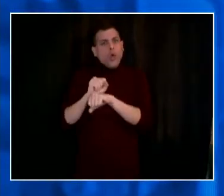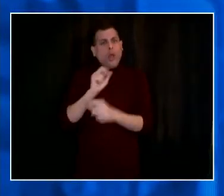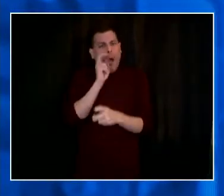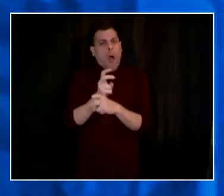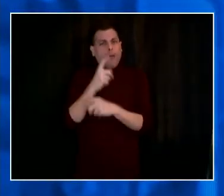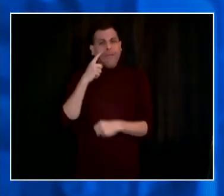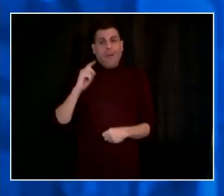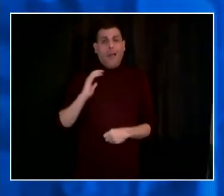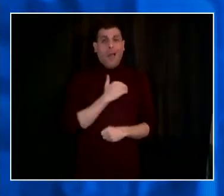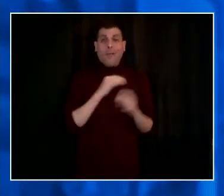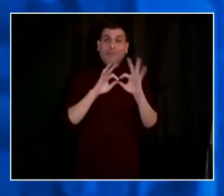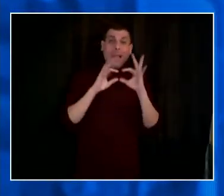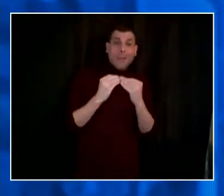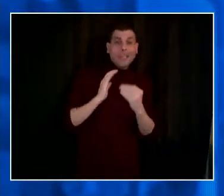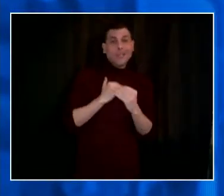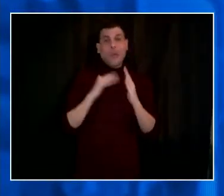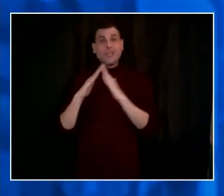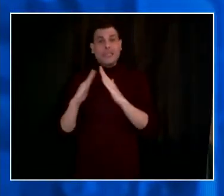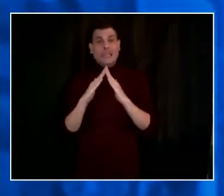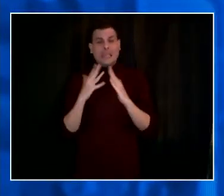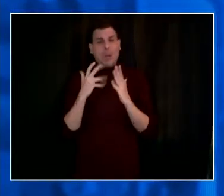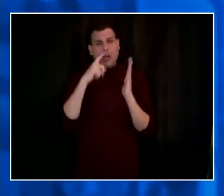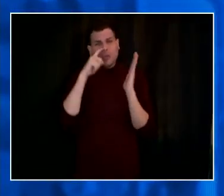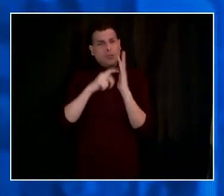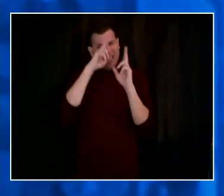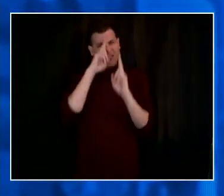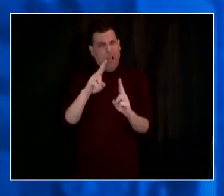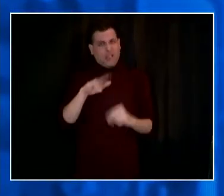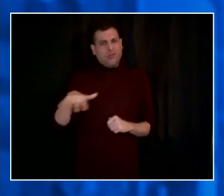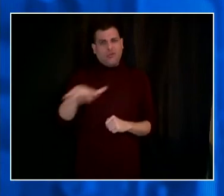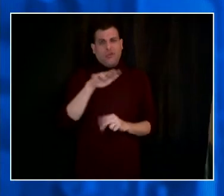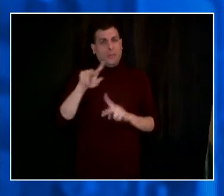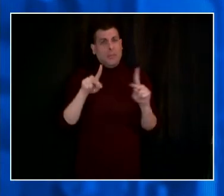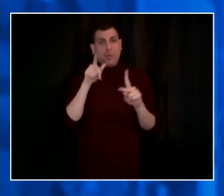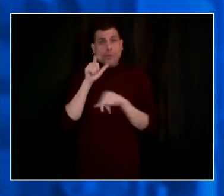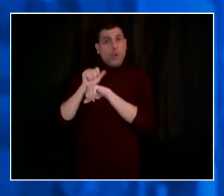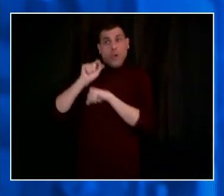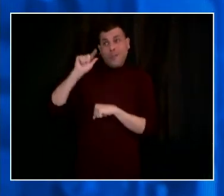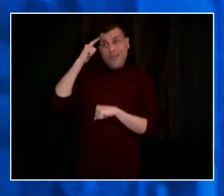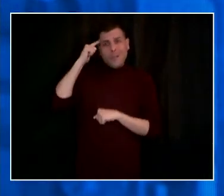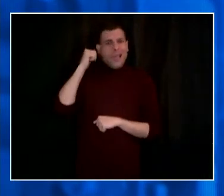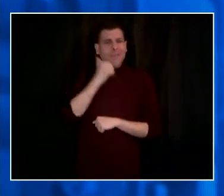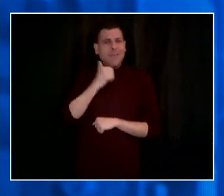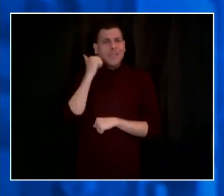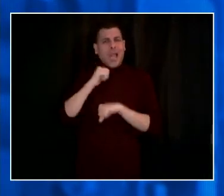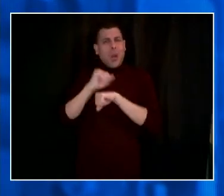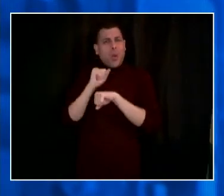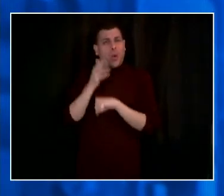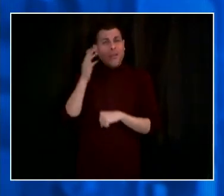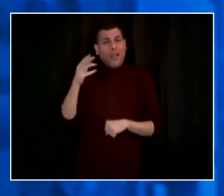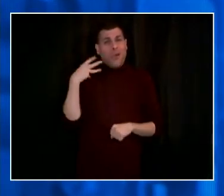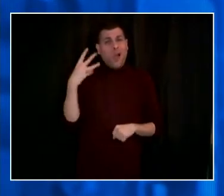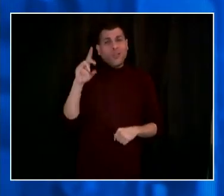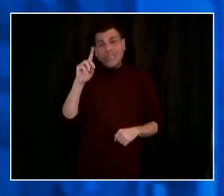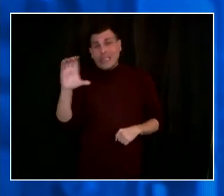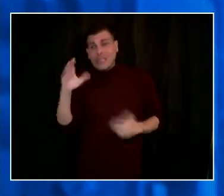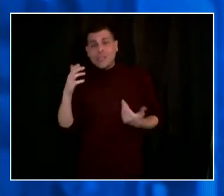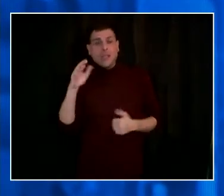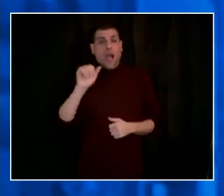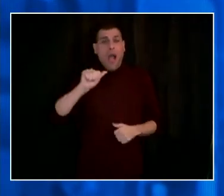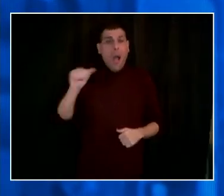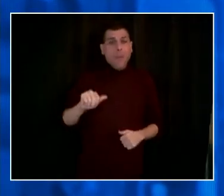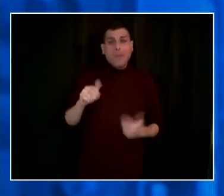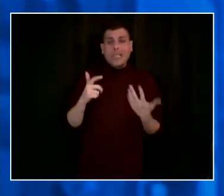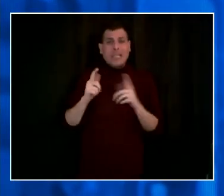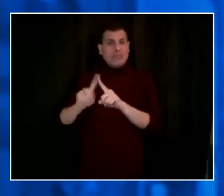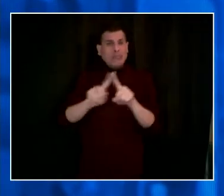I also want to acknowledge my colleagues in government who work hard every day in Washington, D.C., in Albany to get stuff